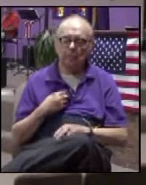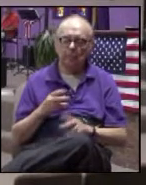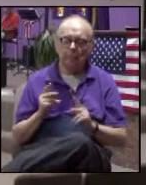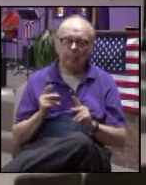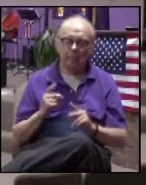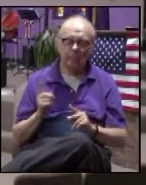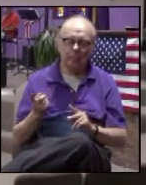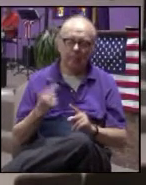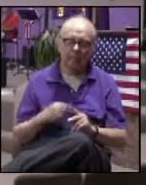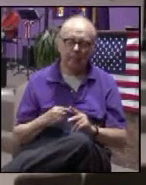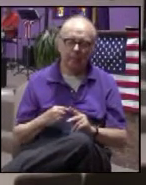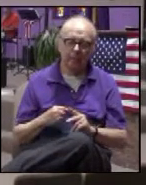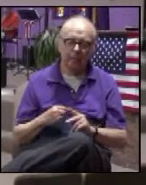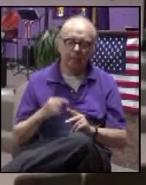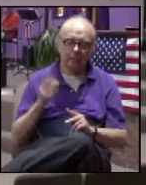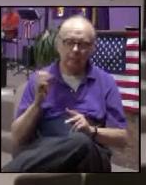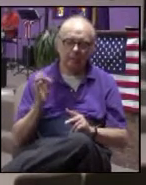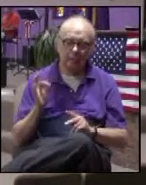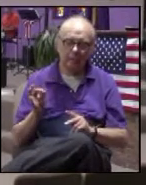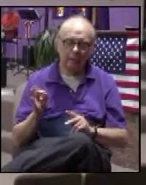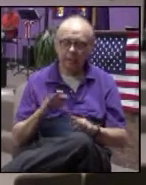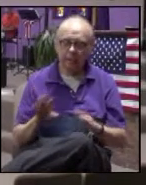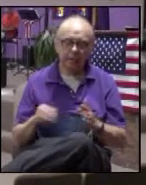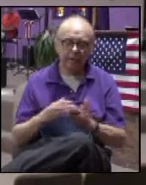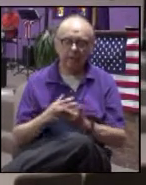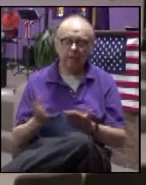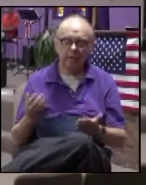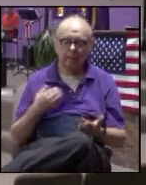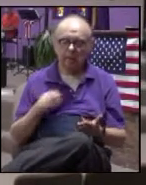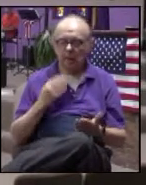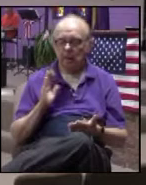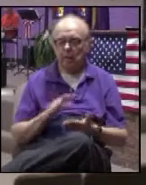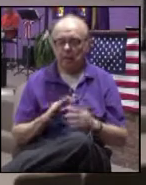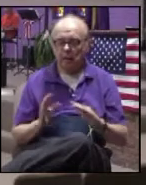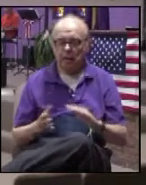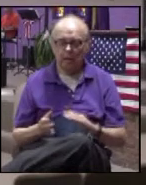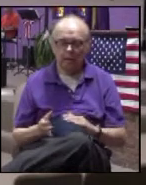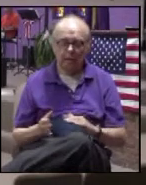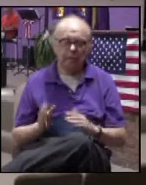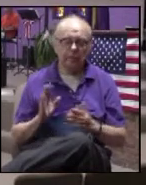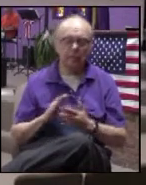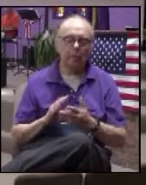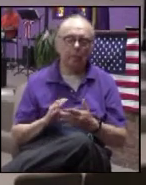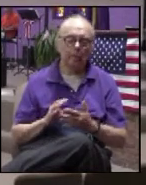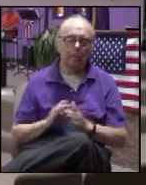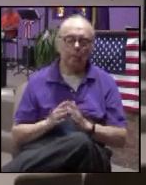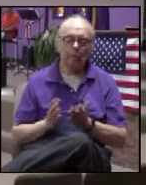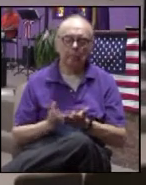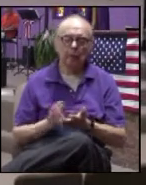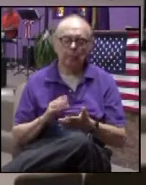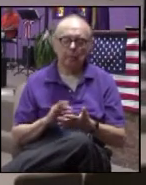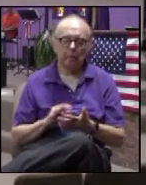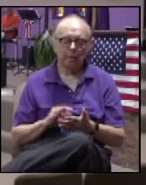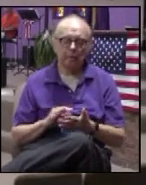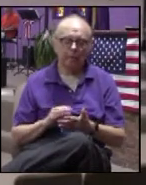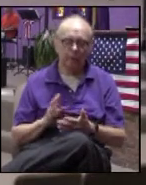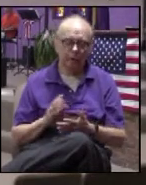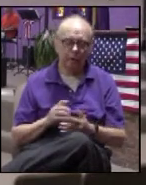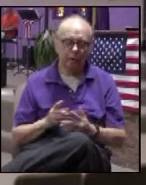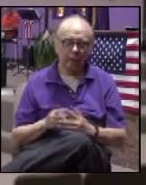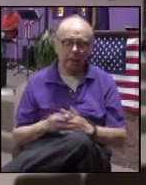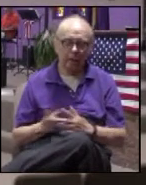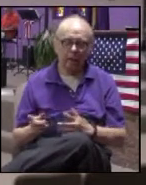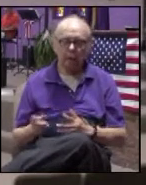for you to come and to hear preaching and to do those things. We have small groups and small Bible studies. We're going to be instituting the